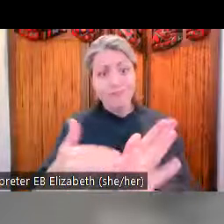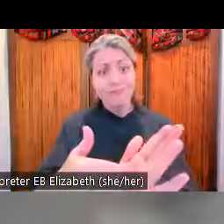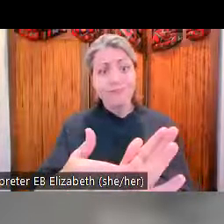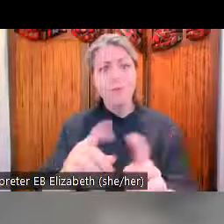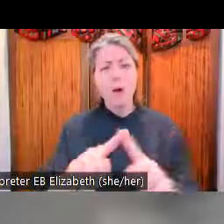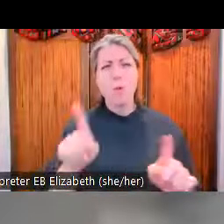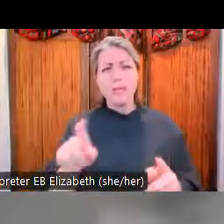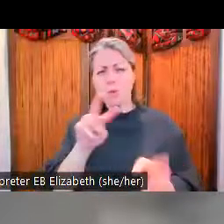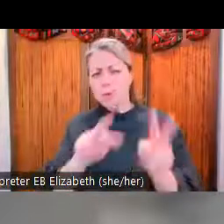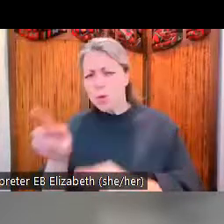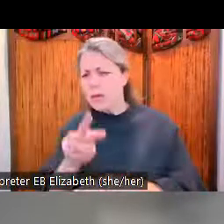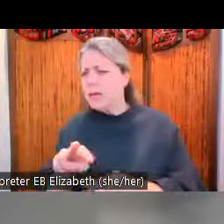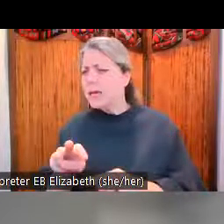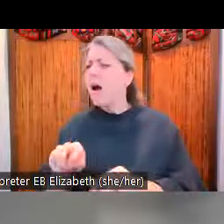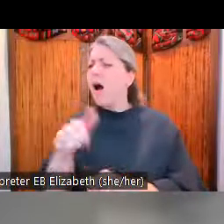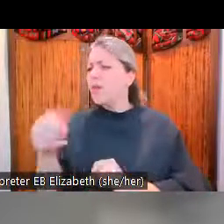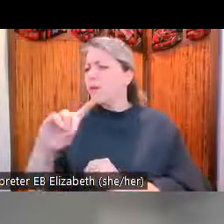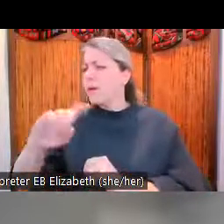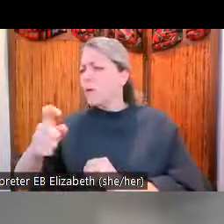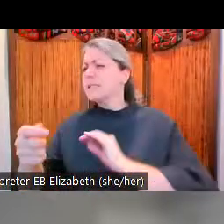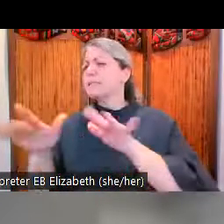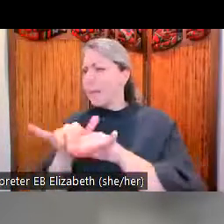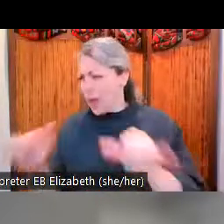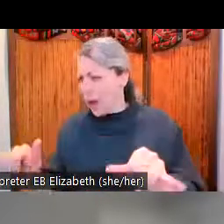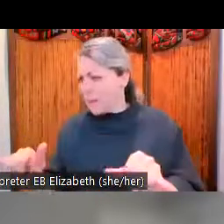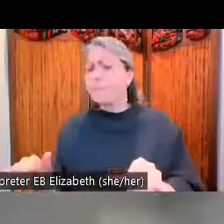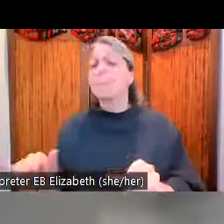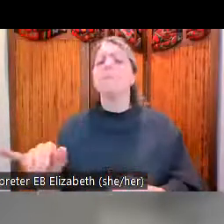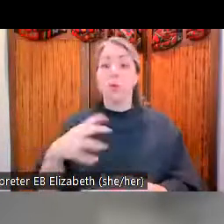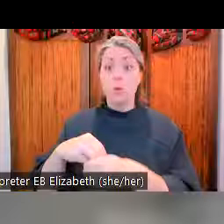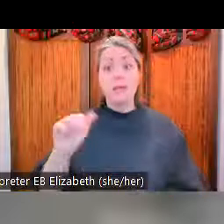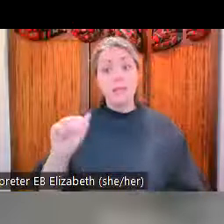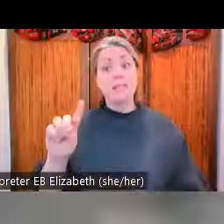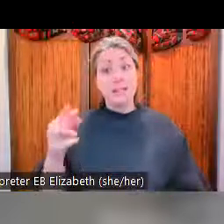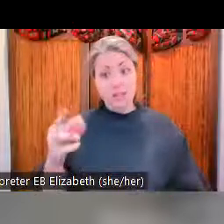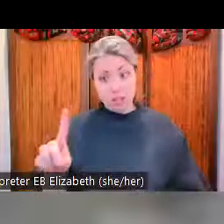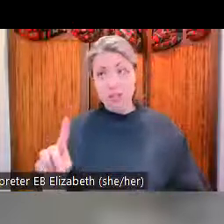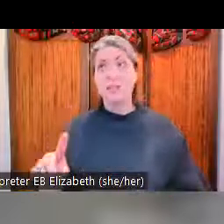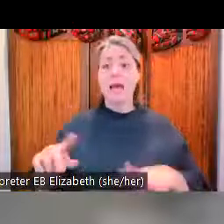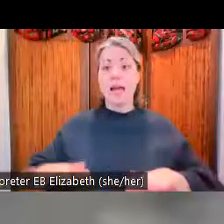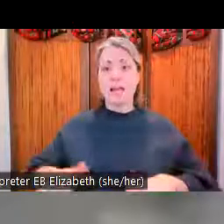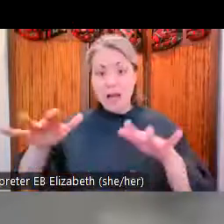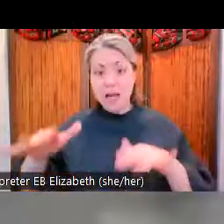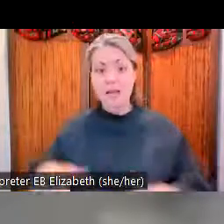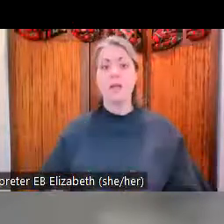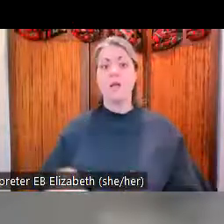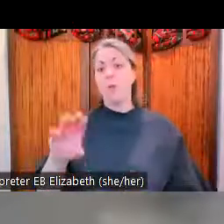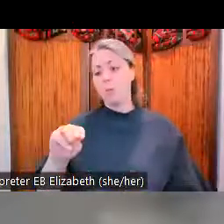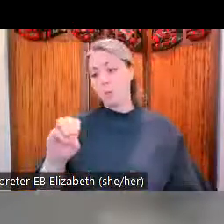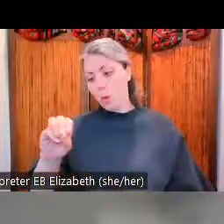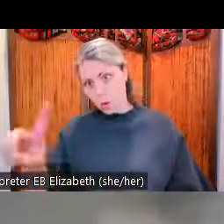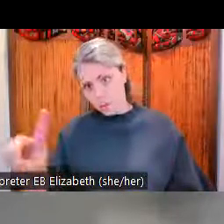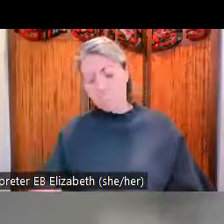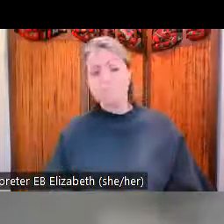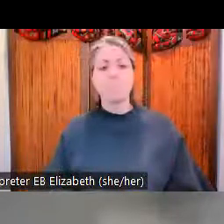co-occurring diagnoses, which are common, and including ADHD, anxiety, and mood. And I think it's important to point out